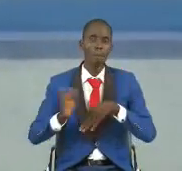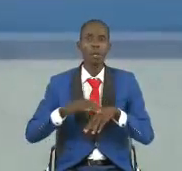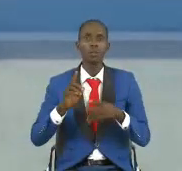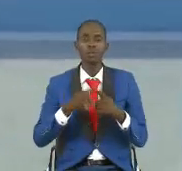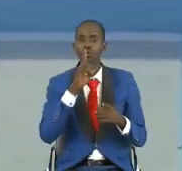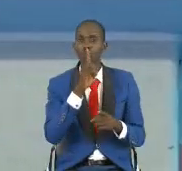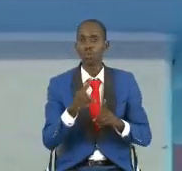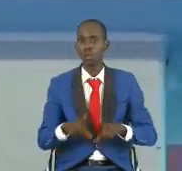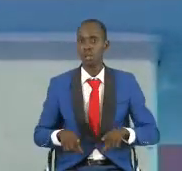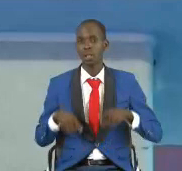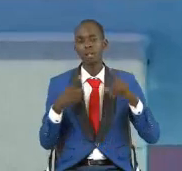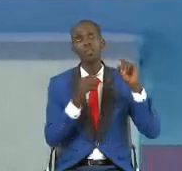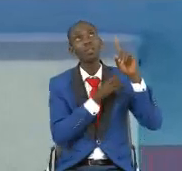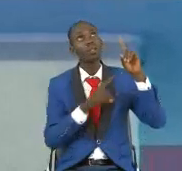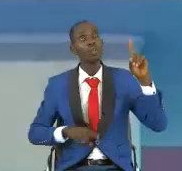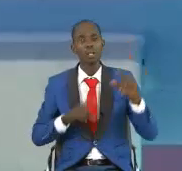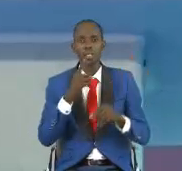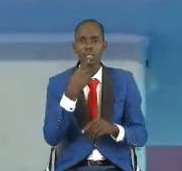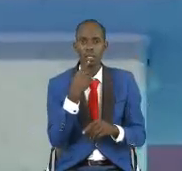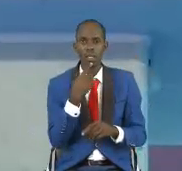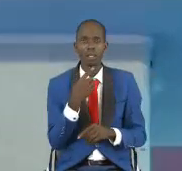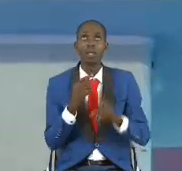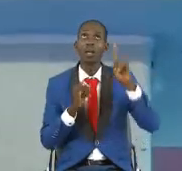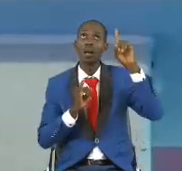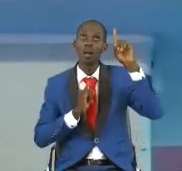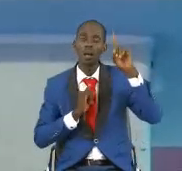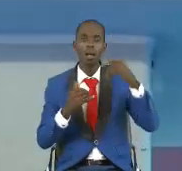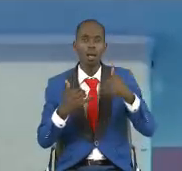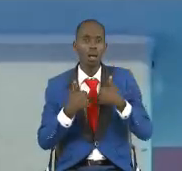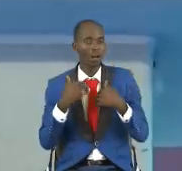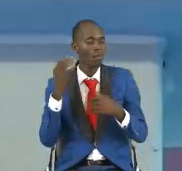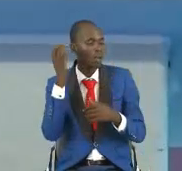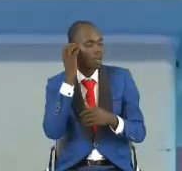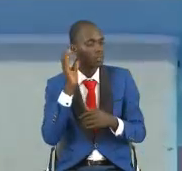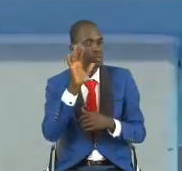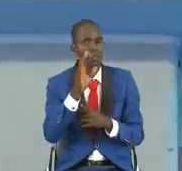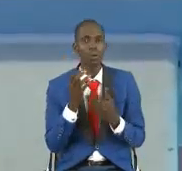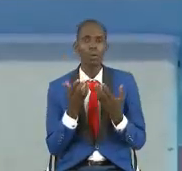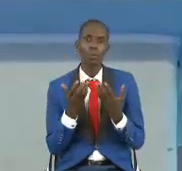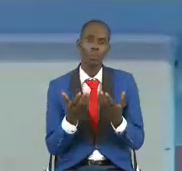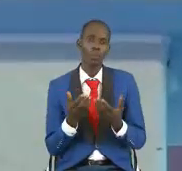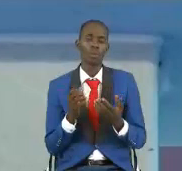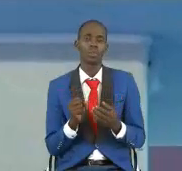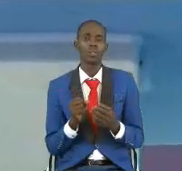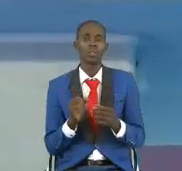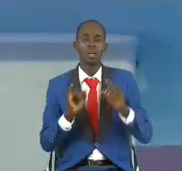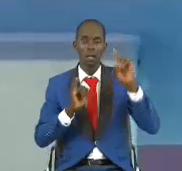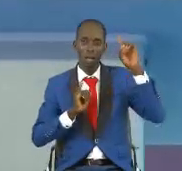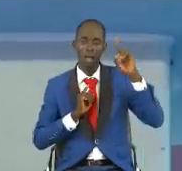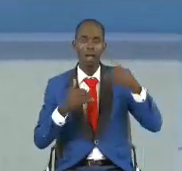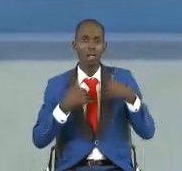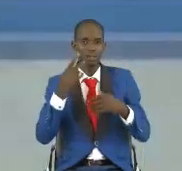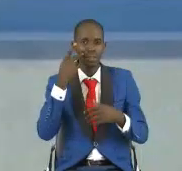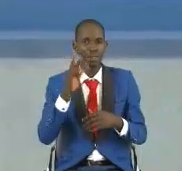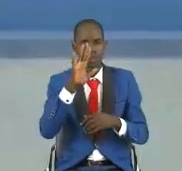Lord said, I've heard your desires. I've seen your thoughts. And